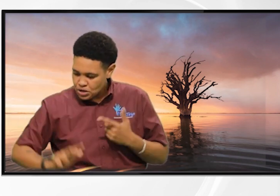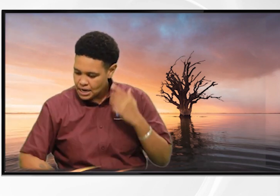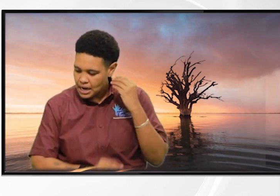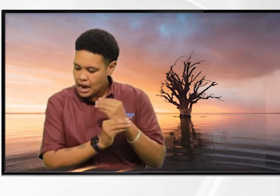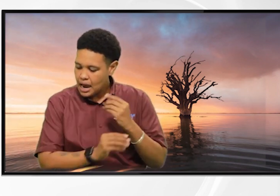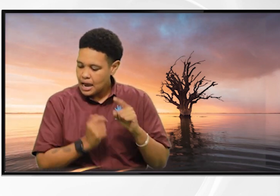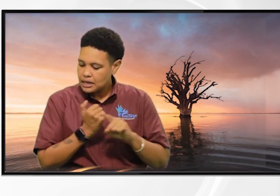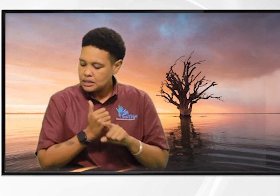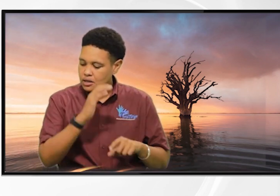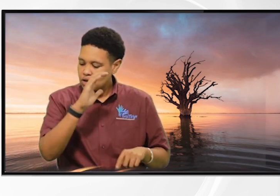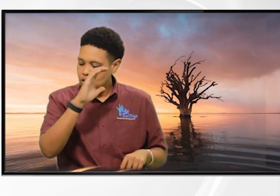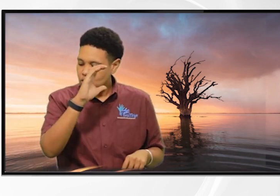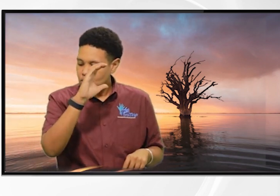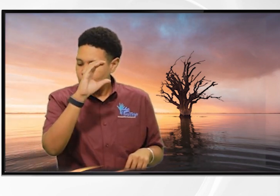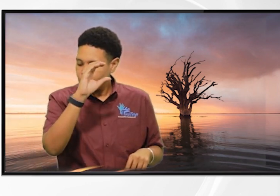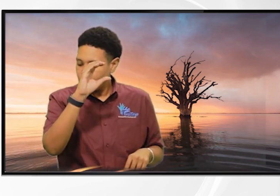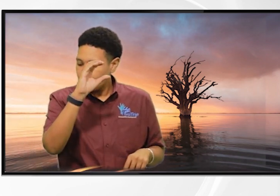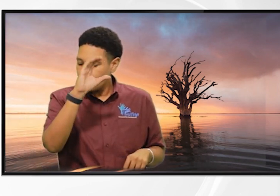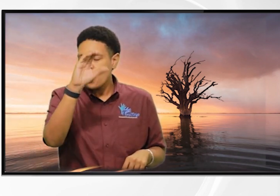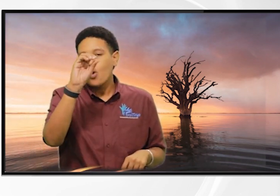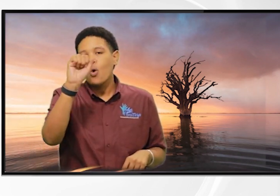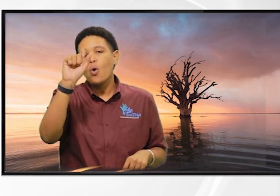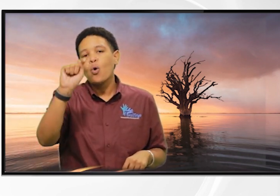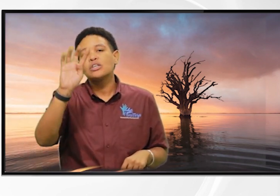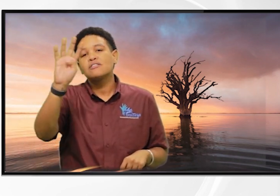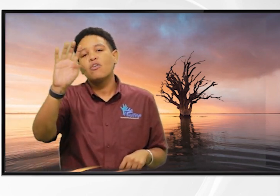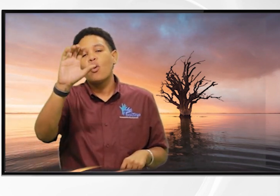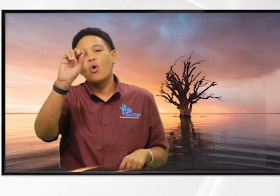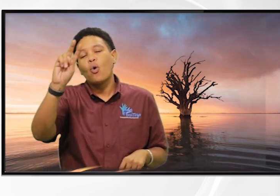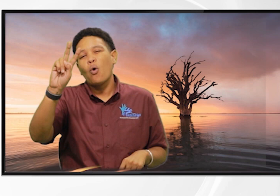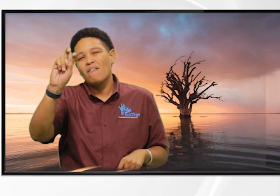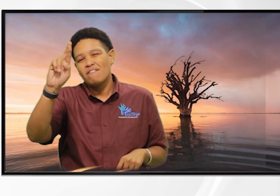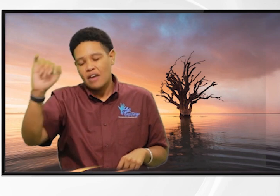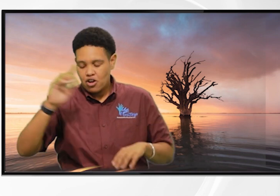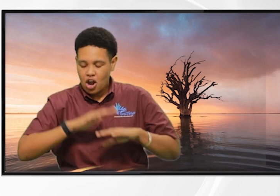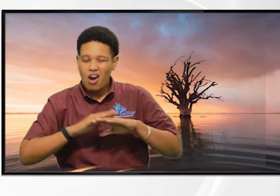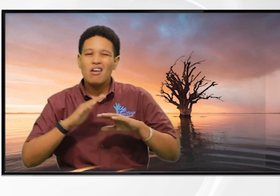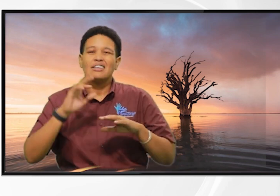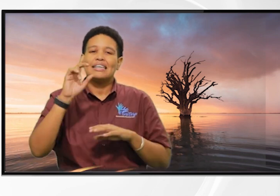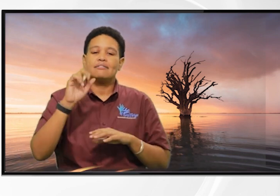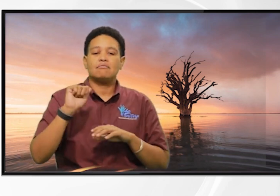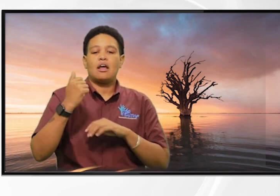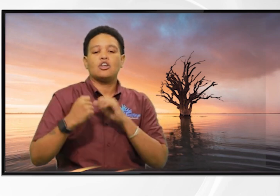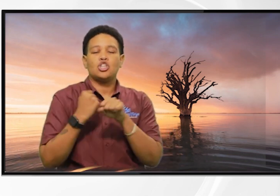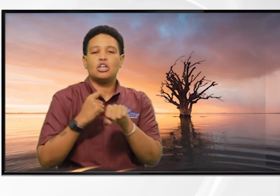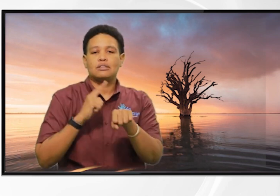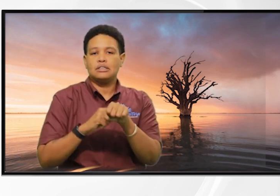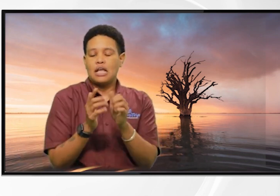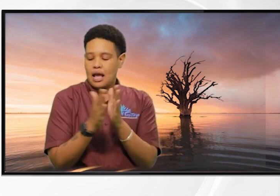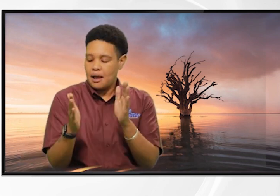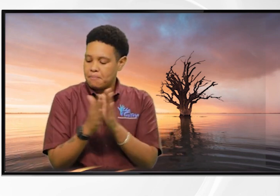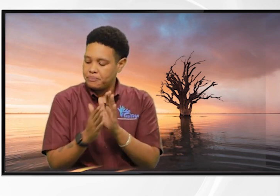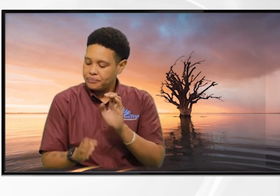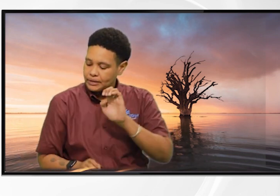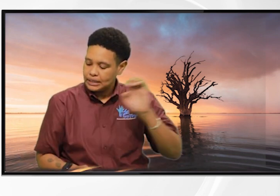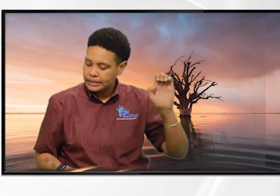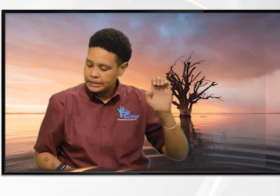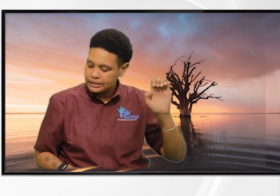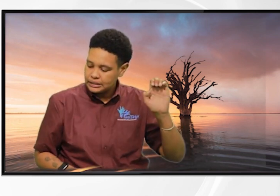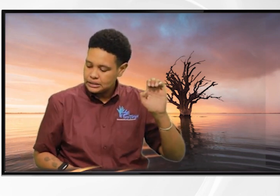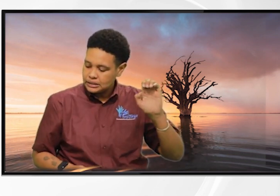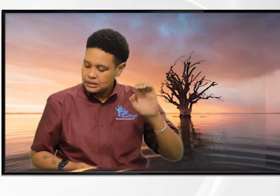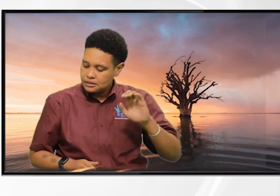and Coasts 4 co-vary on decadal time scale, East least well